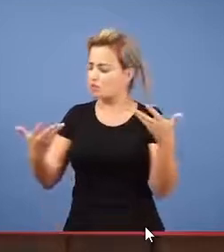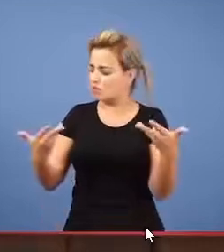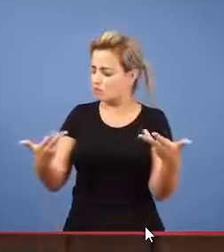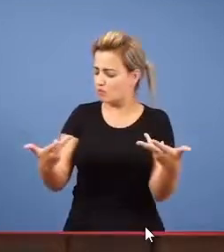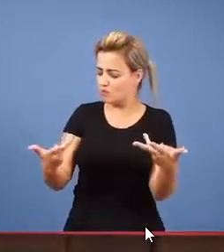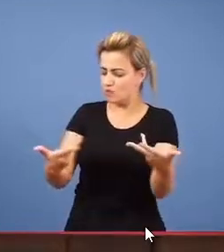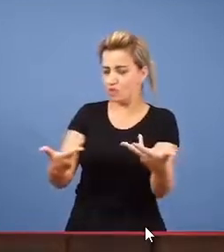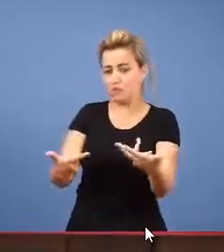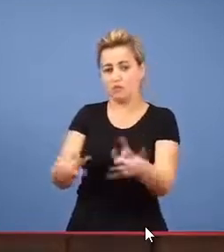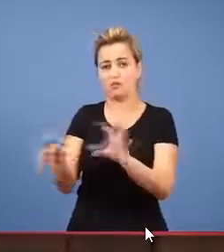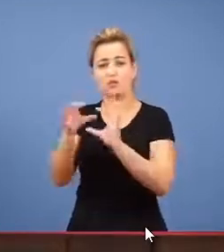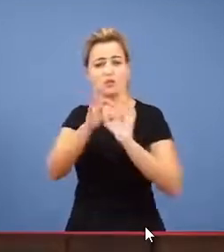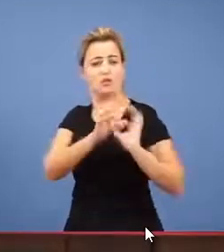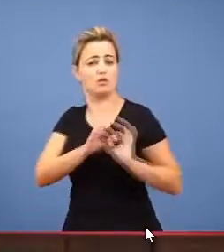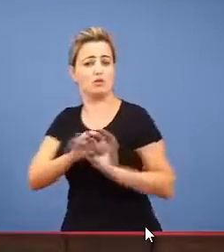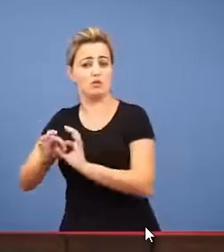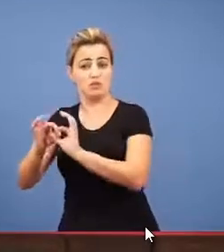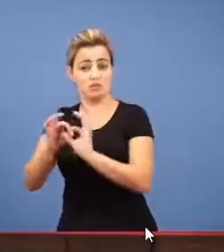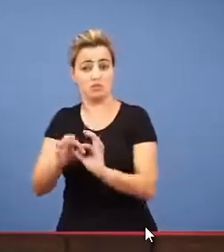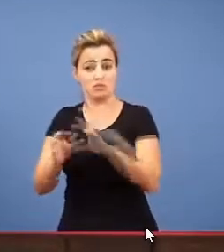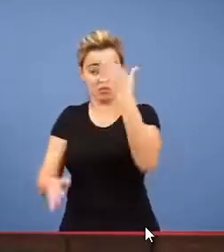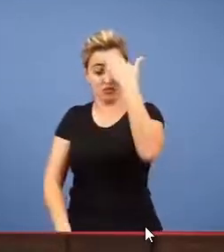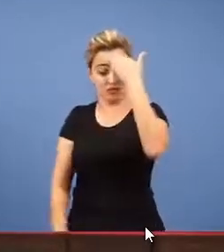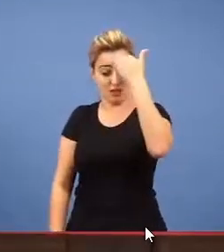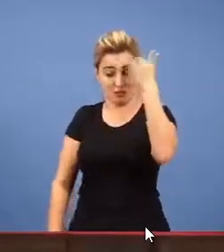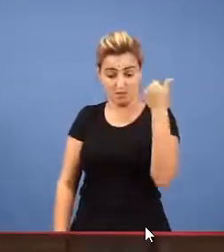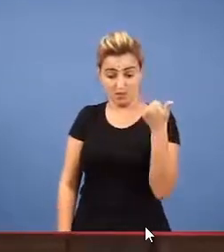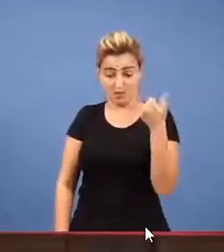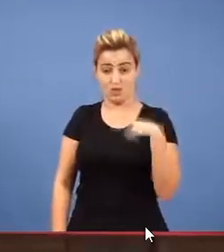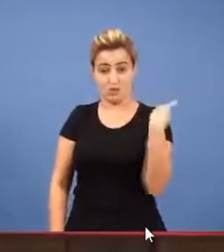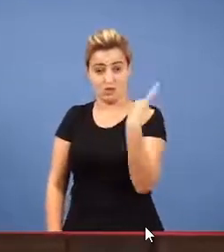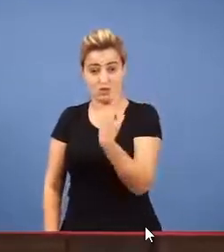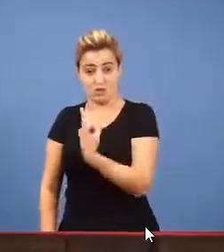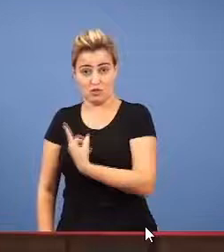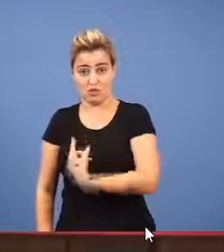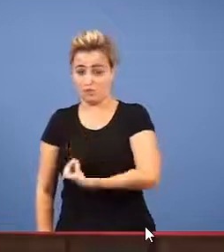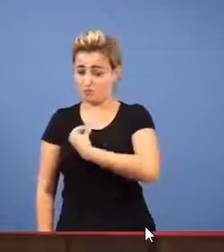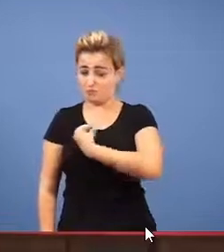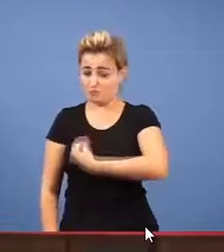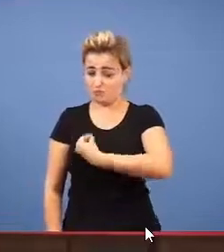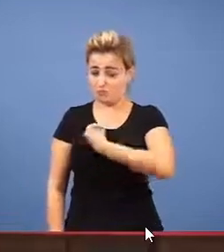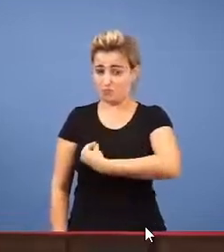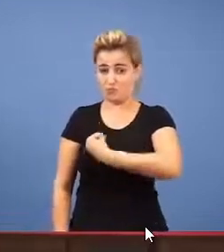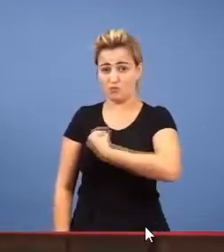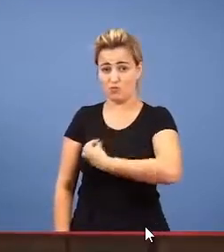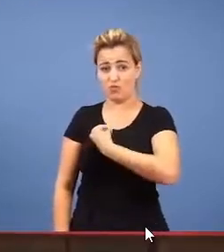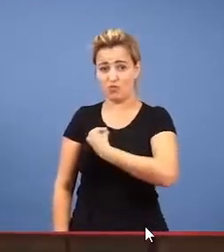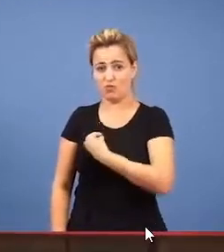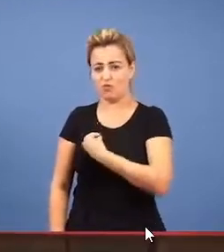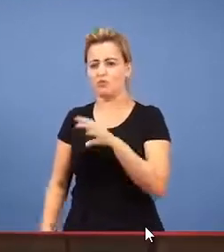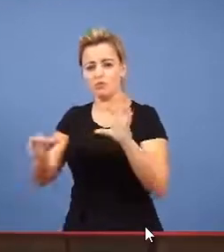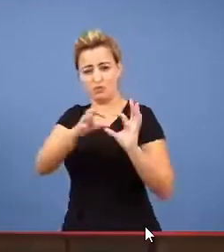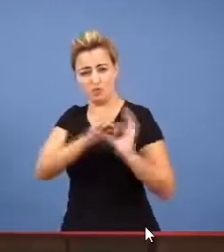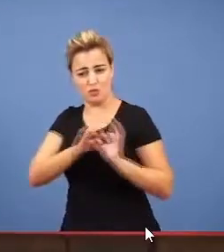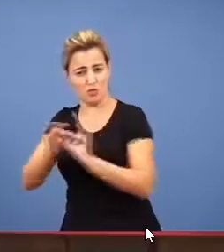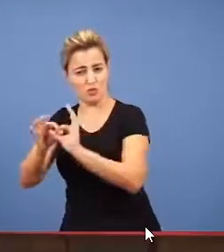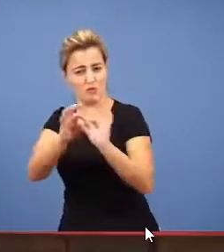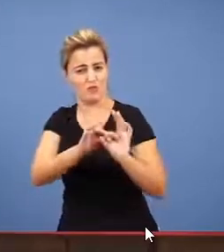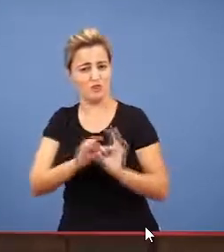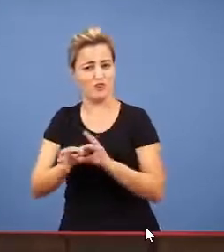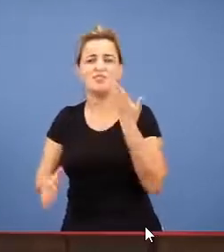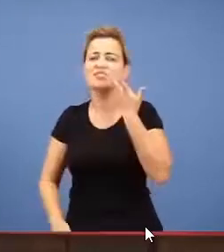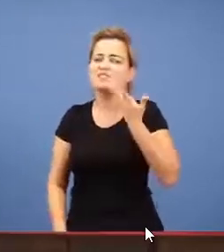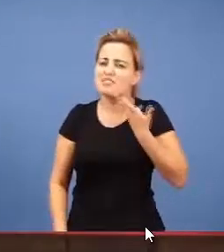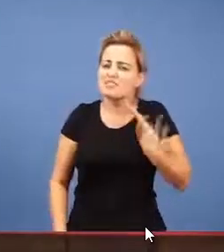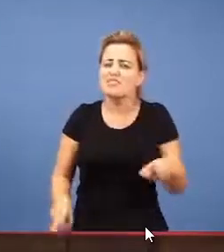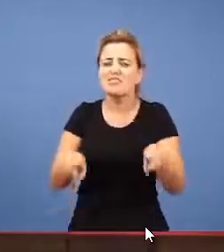of holiness, there is nothing else. There is nothing else more amazing than to know that we are inside of our home. Today we